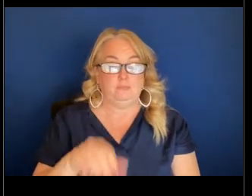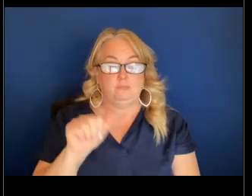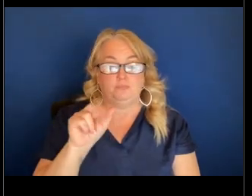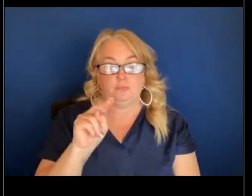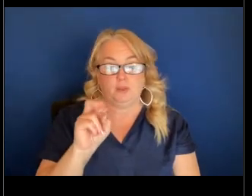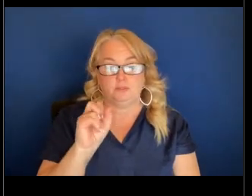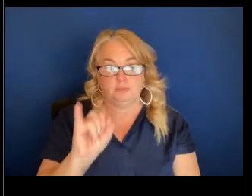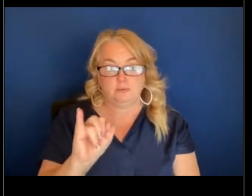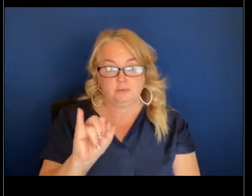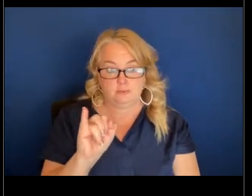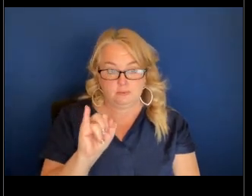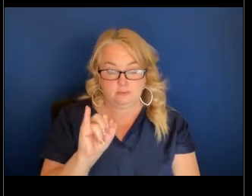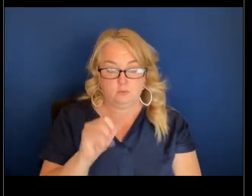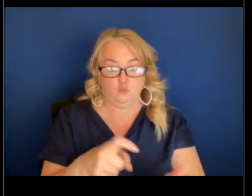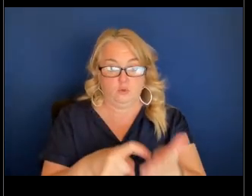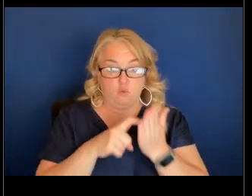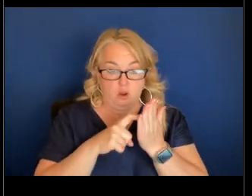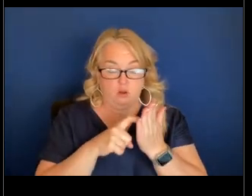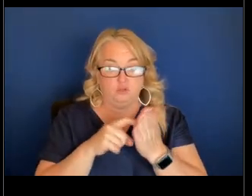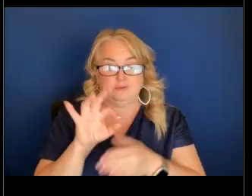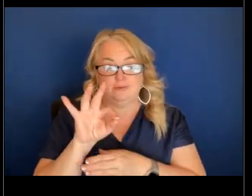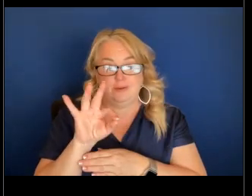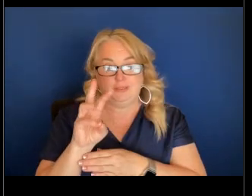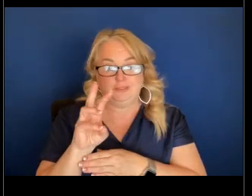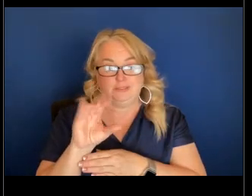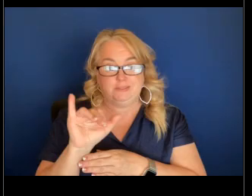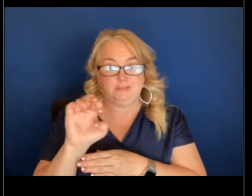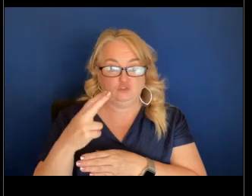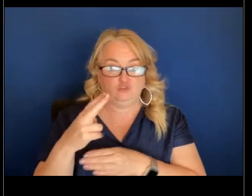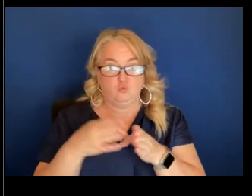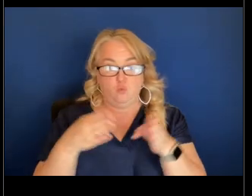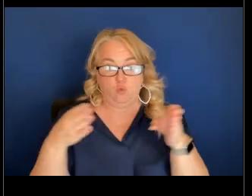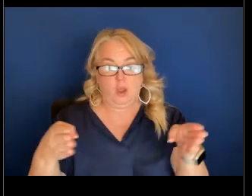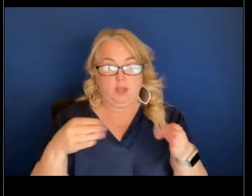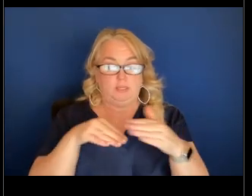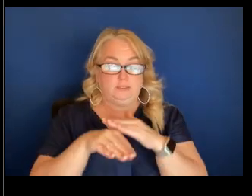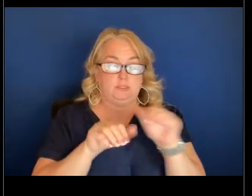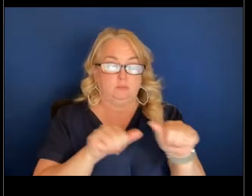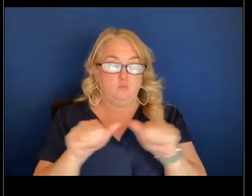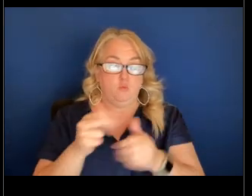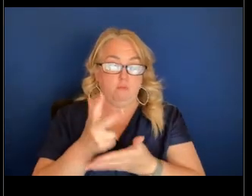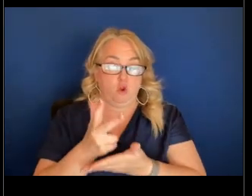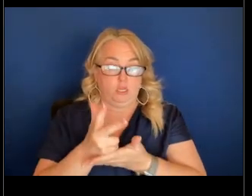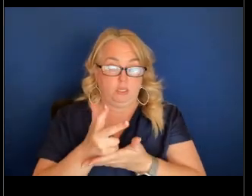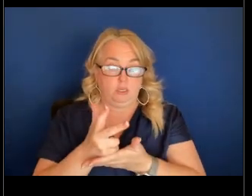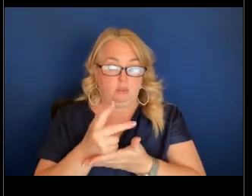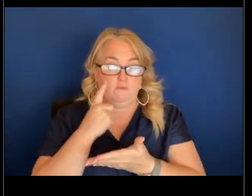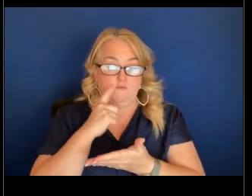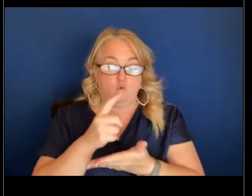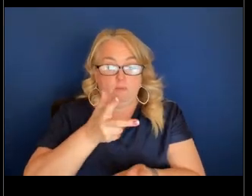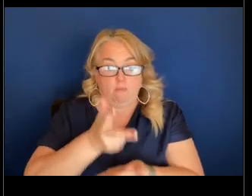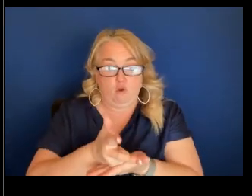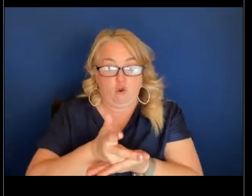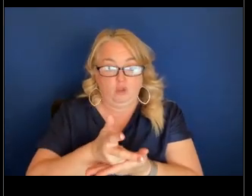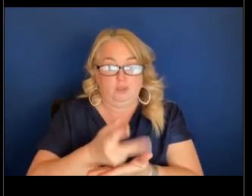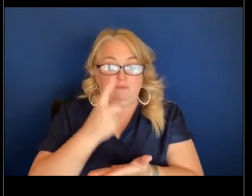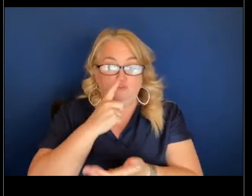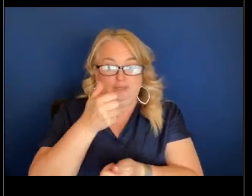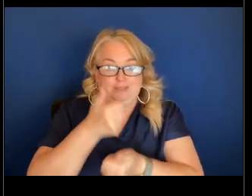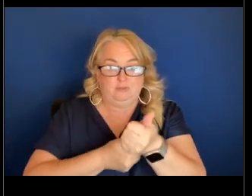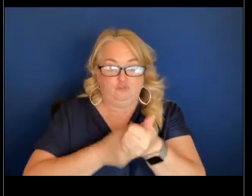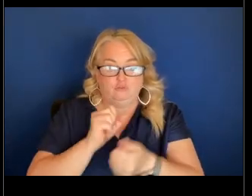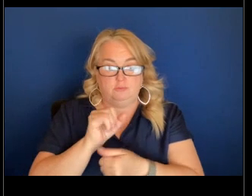ANSI requires a 96-inch wide accessible parking space for parking for each